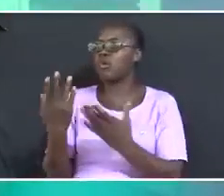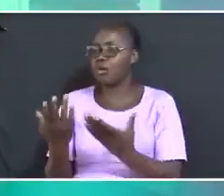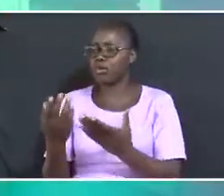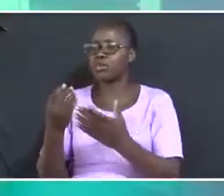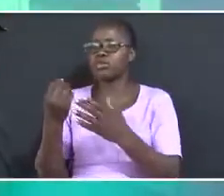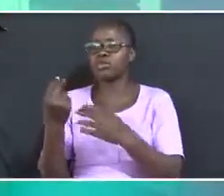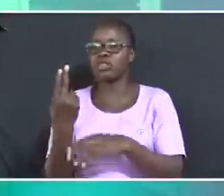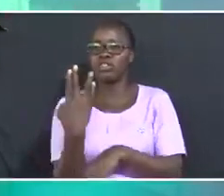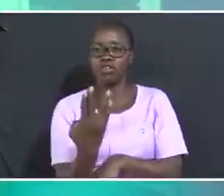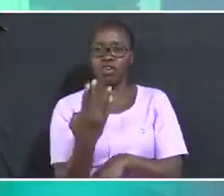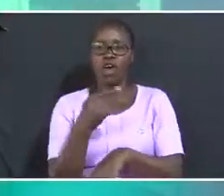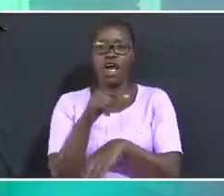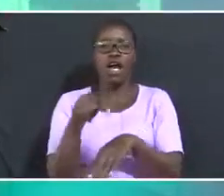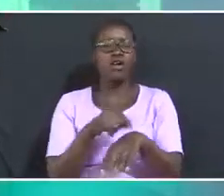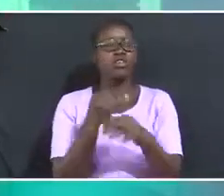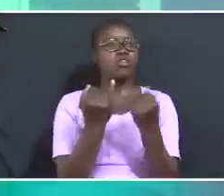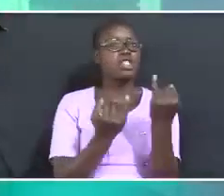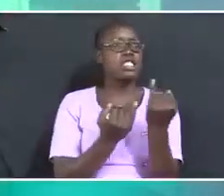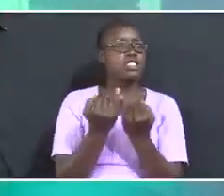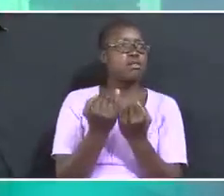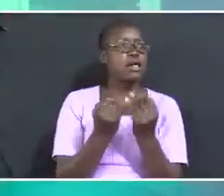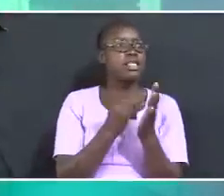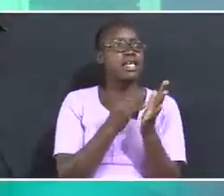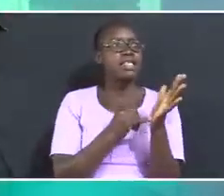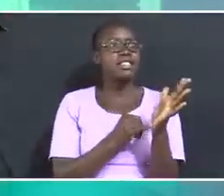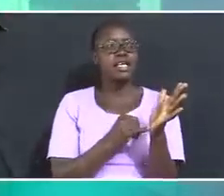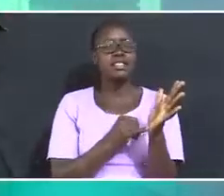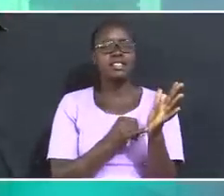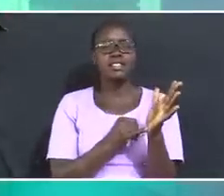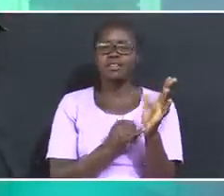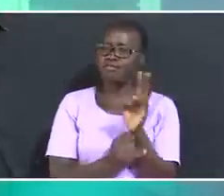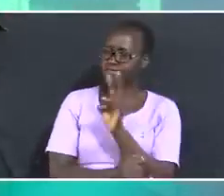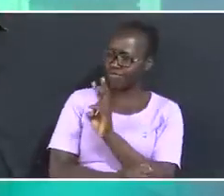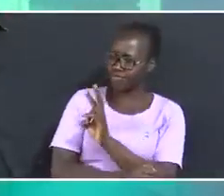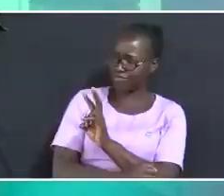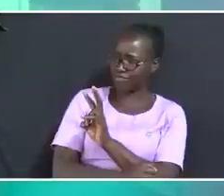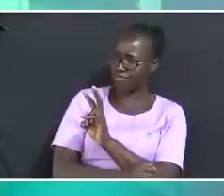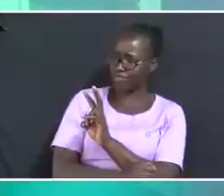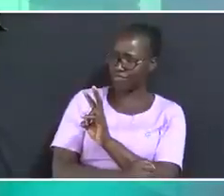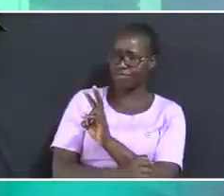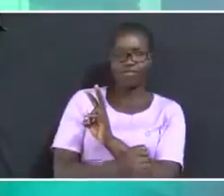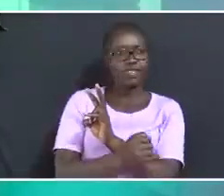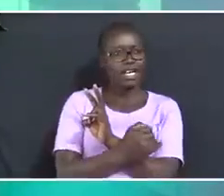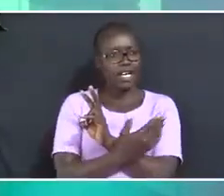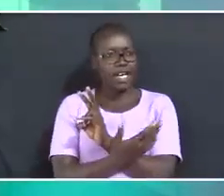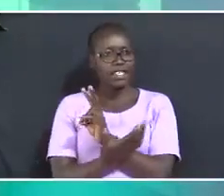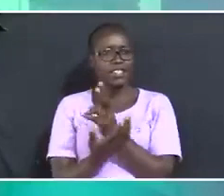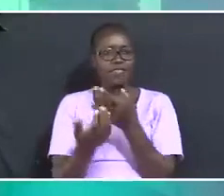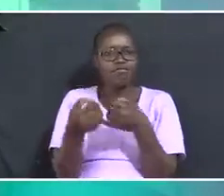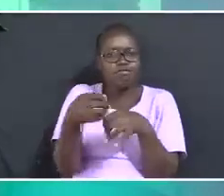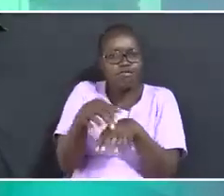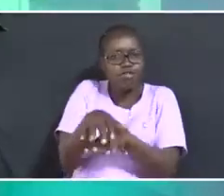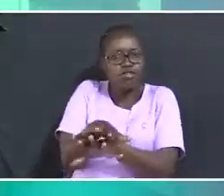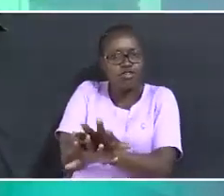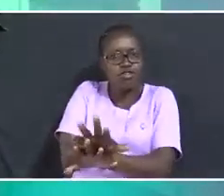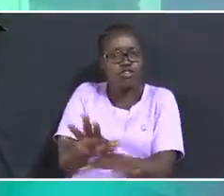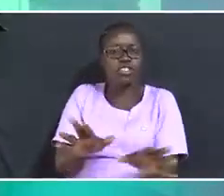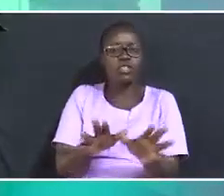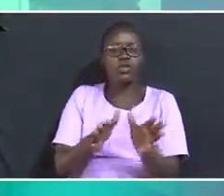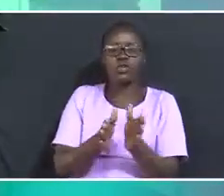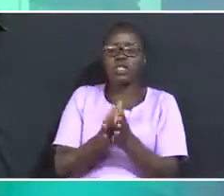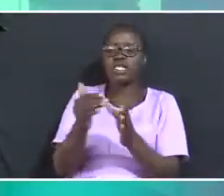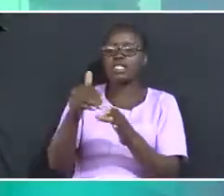the Sabbath just seeing and infusing into our children